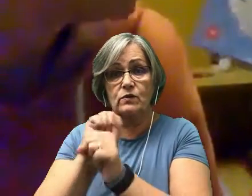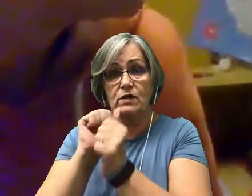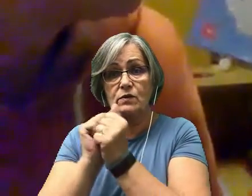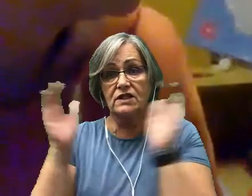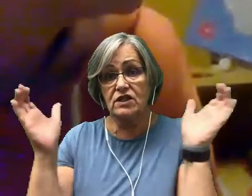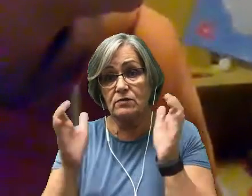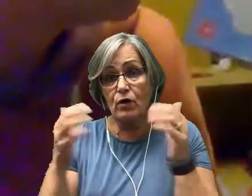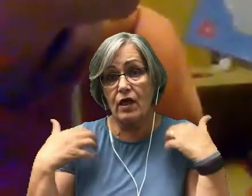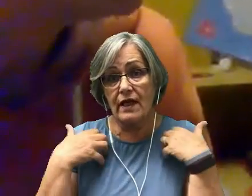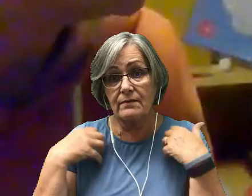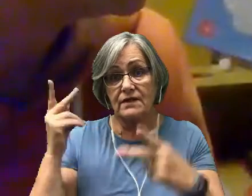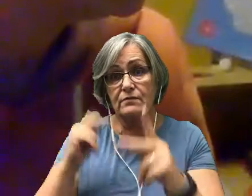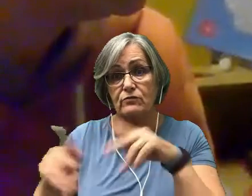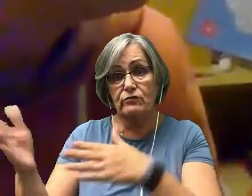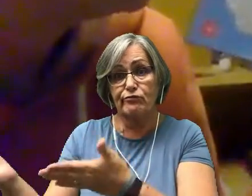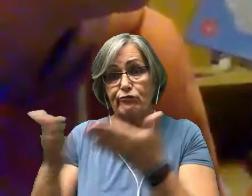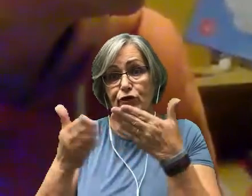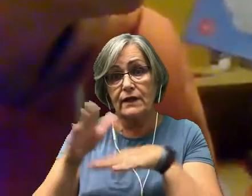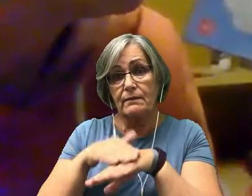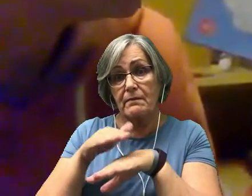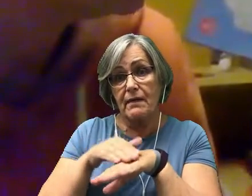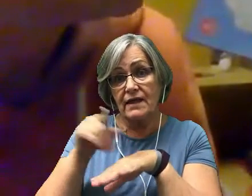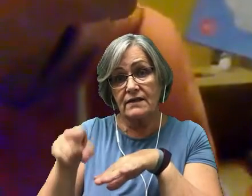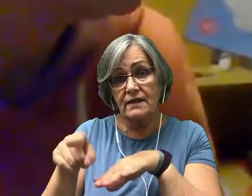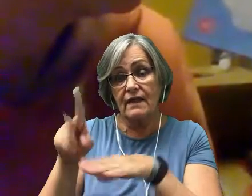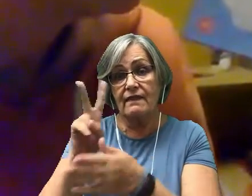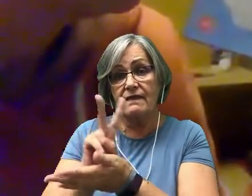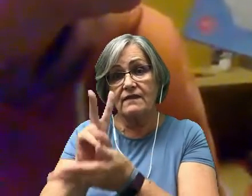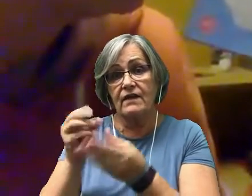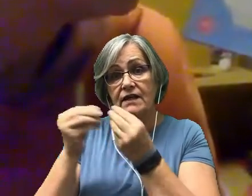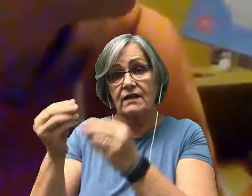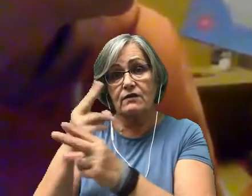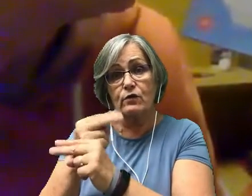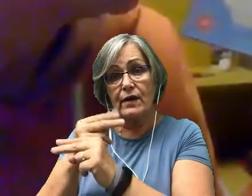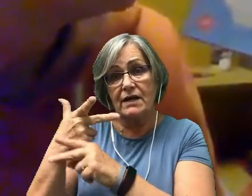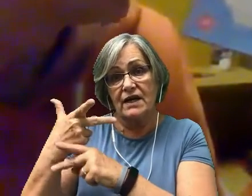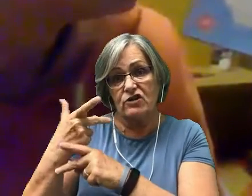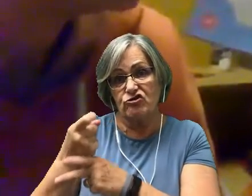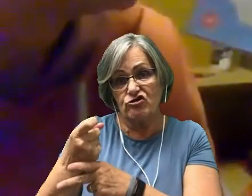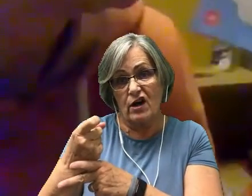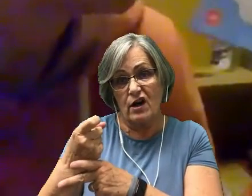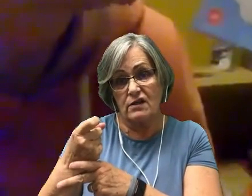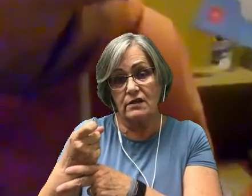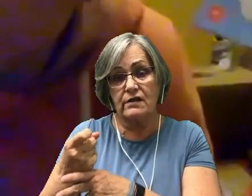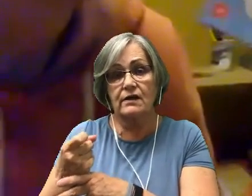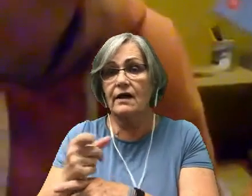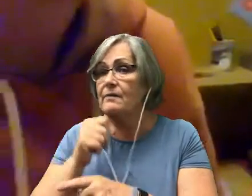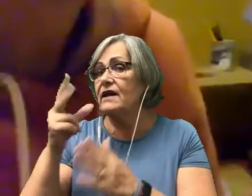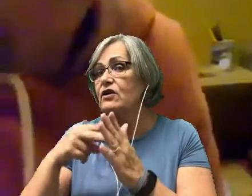Some vets work with small animals. People bring their pets to the vet. This vet gives a rabbit a